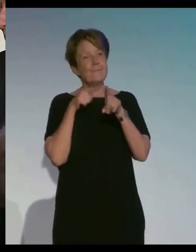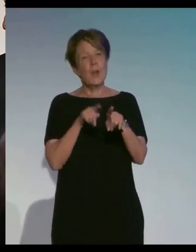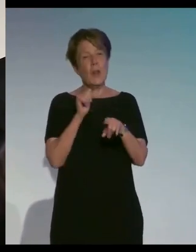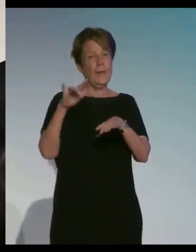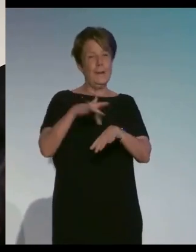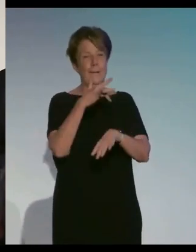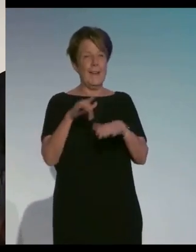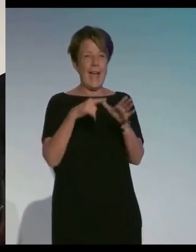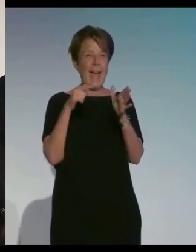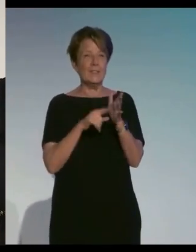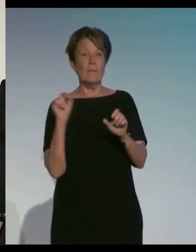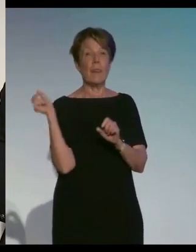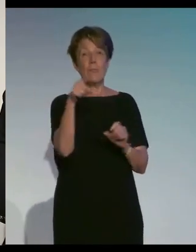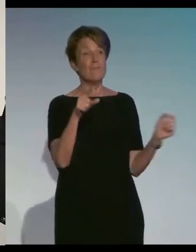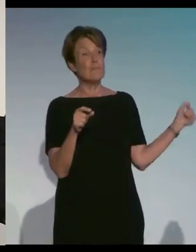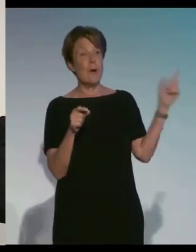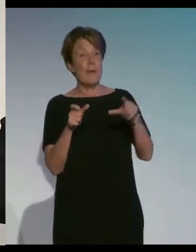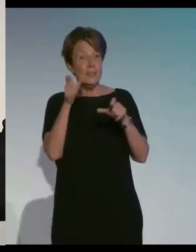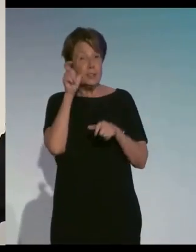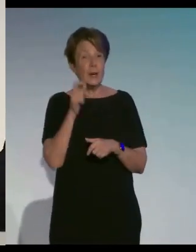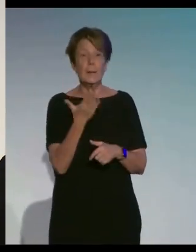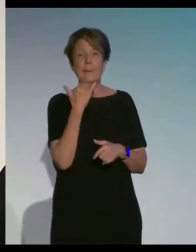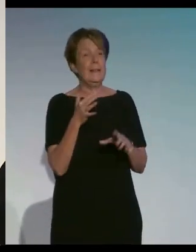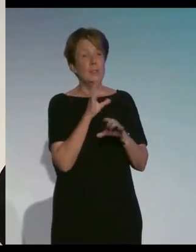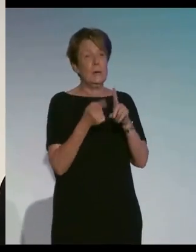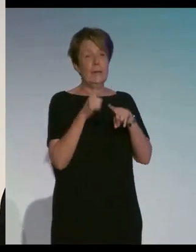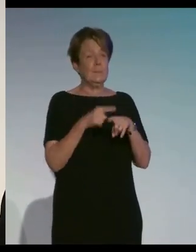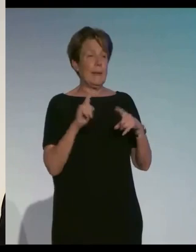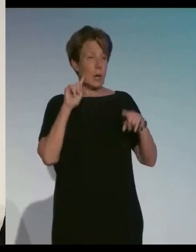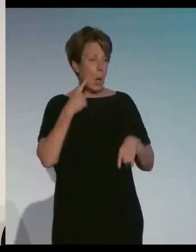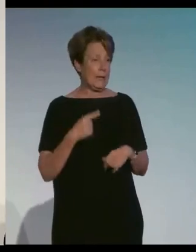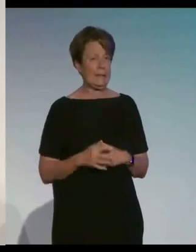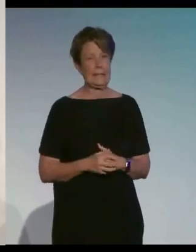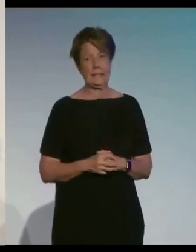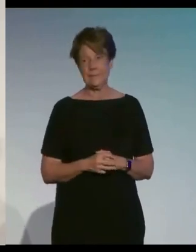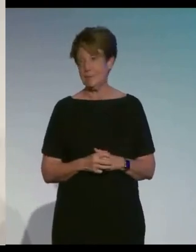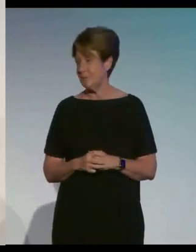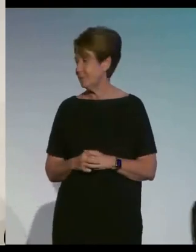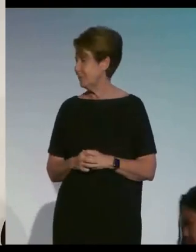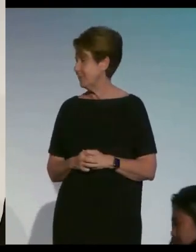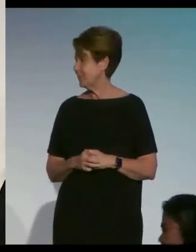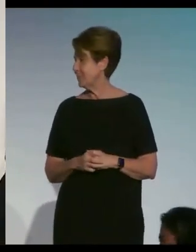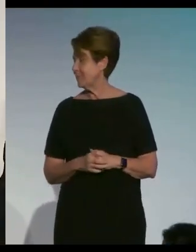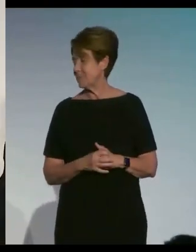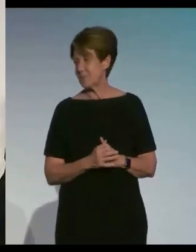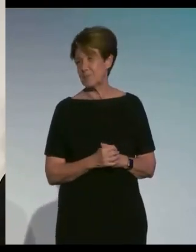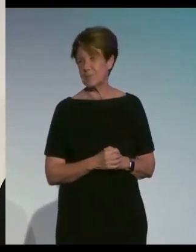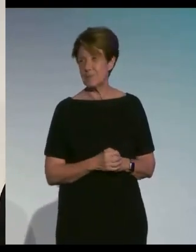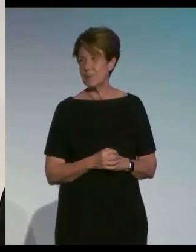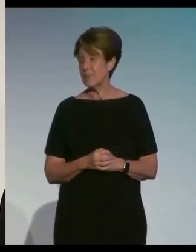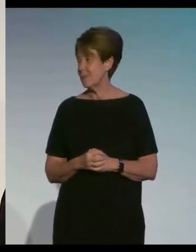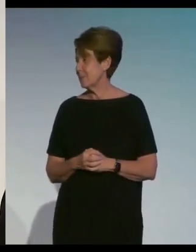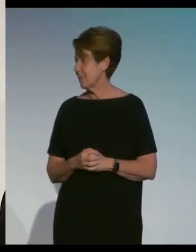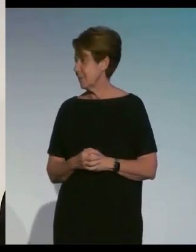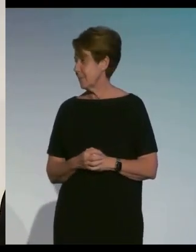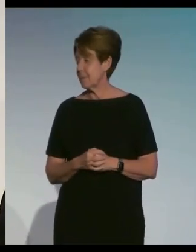Do not expect any candy. I'll try and sugarcoat my words as much as possible. That's all you'll get, yeah?